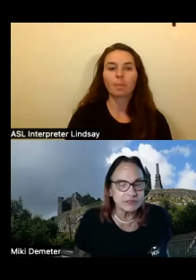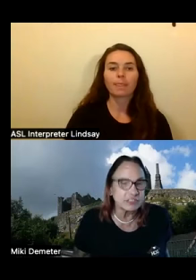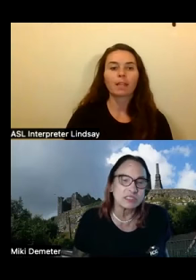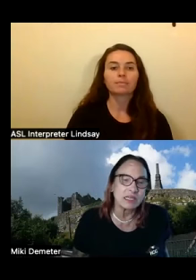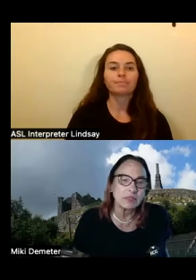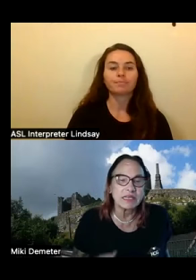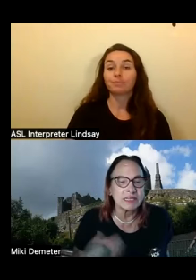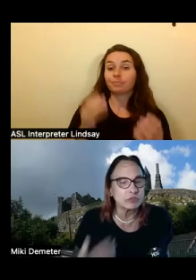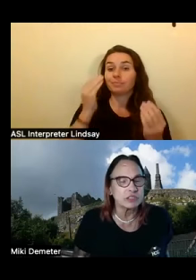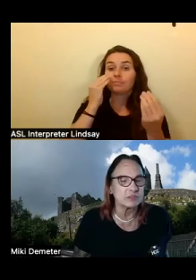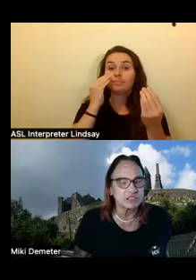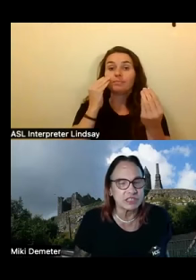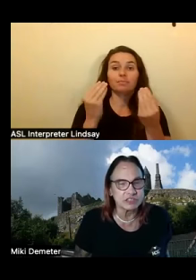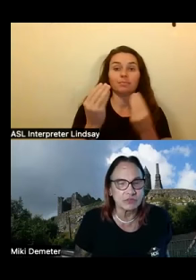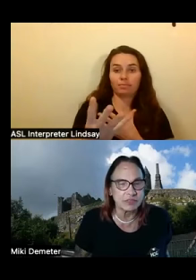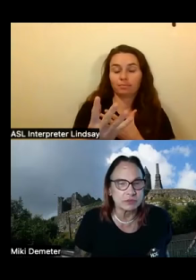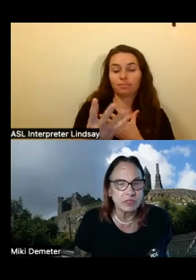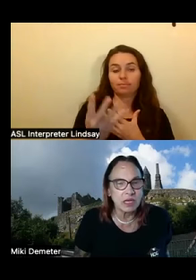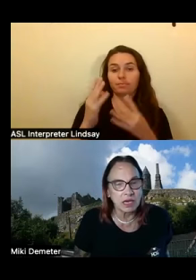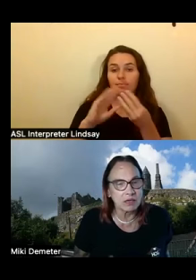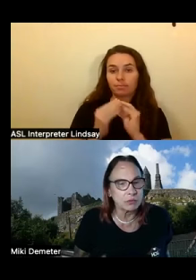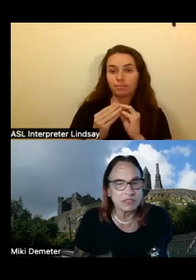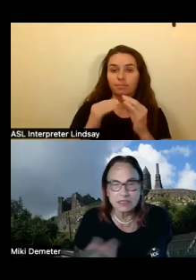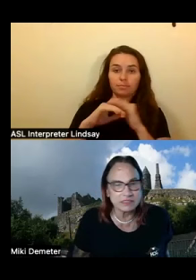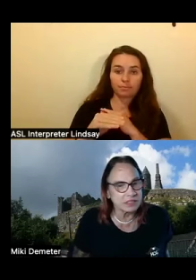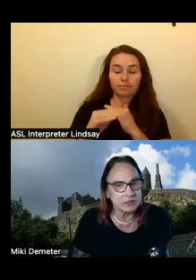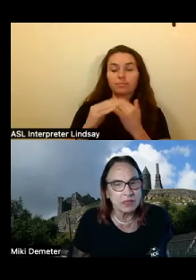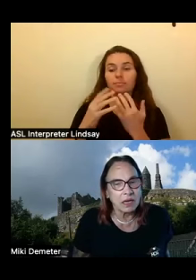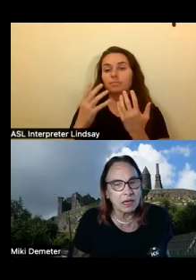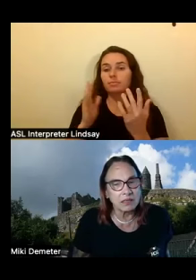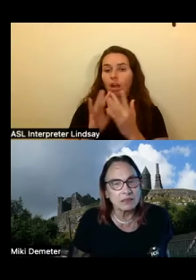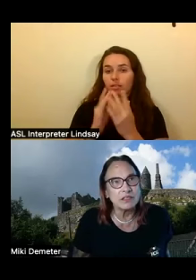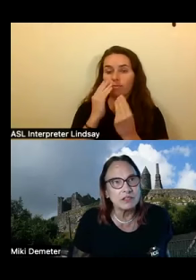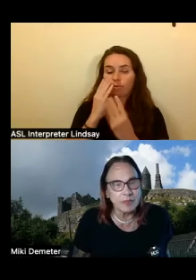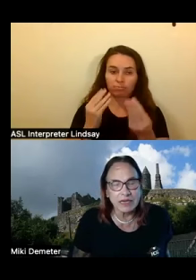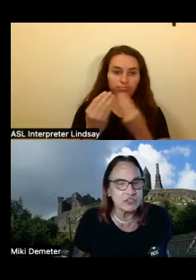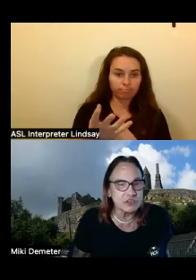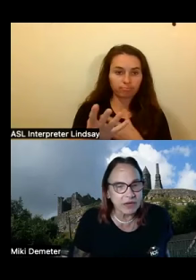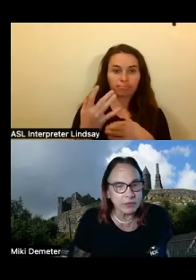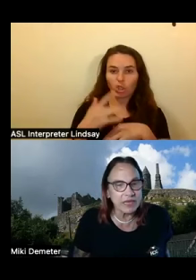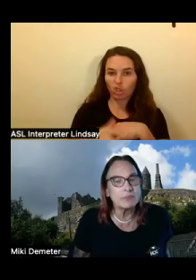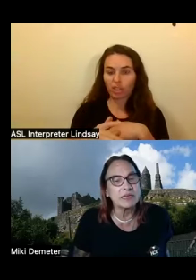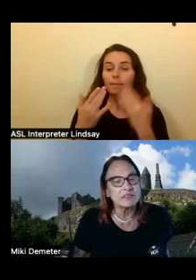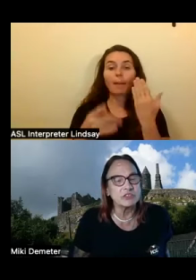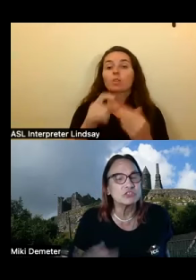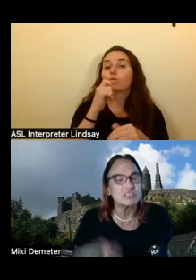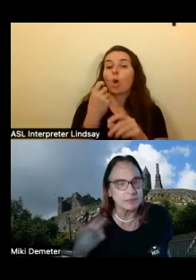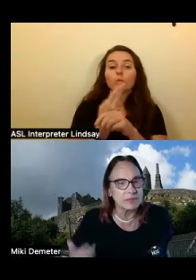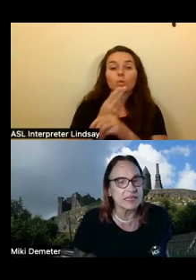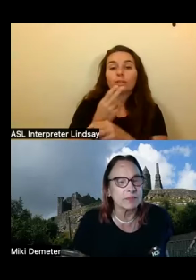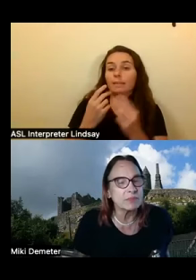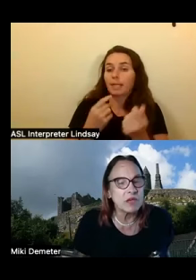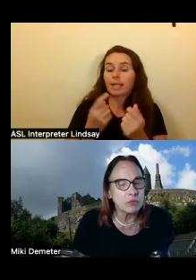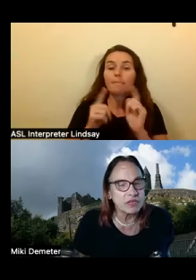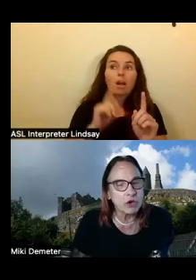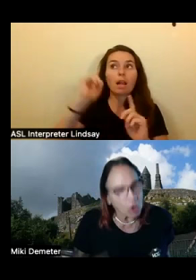your information. I mean, it never hurts to exchange information with each other. You may not use it right away, but in the future, something may